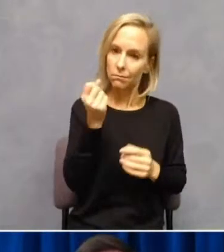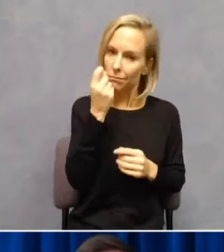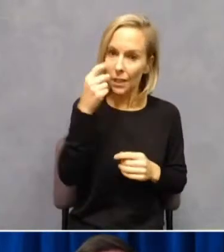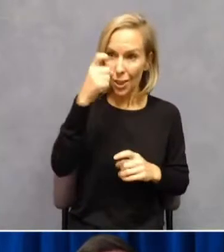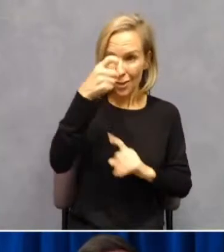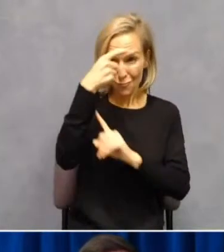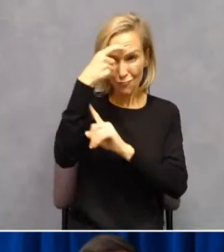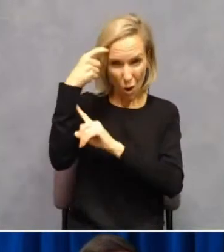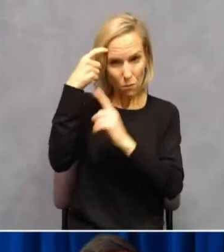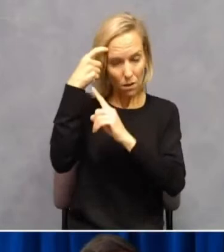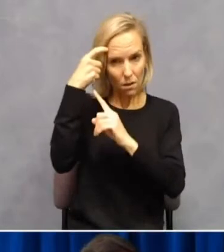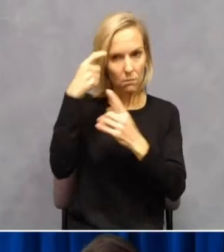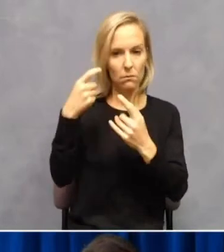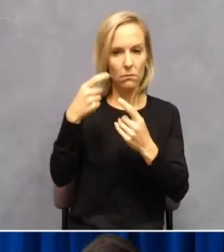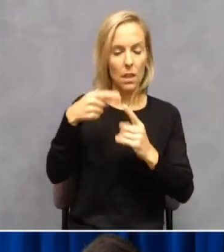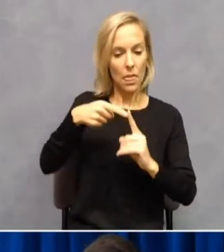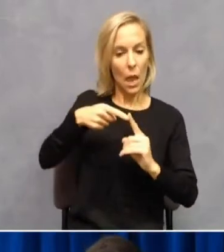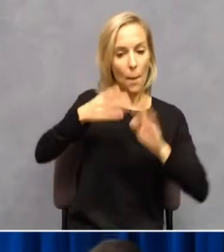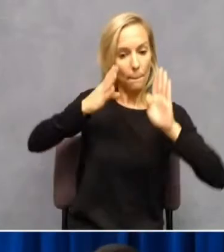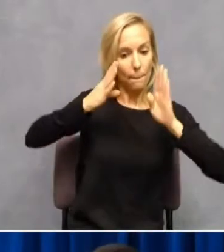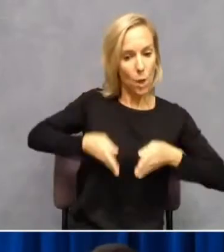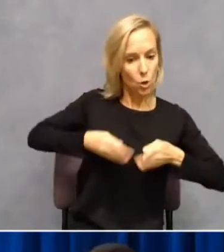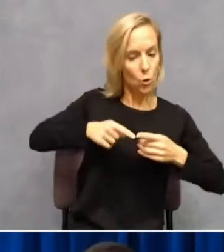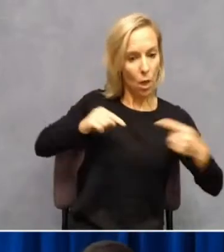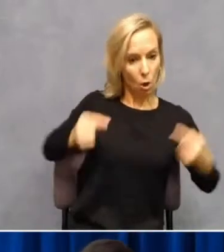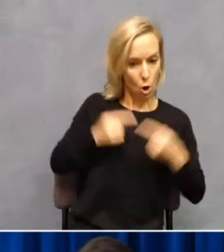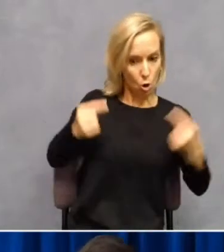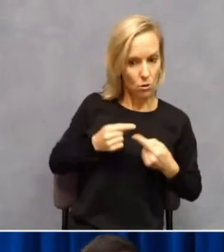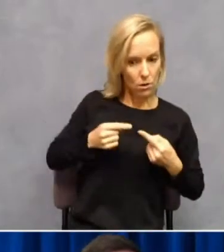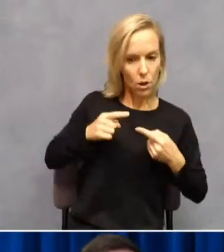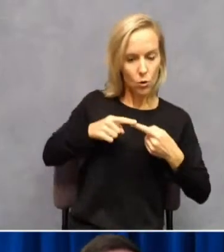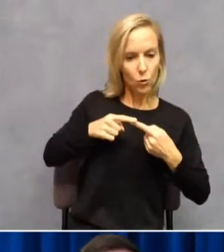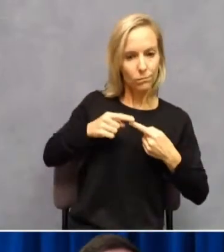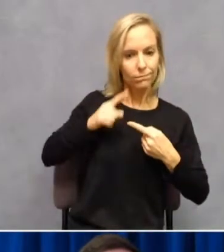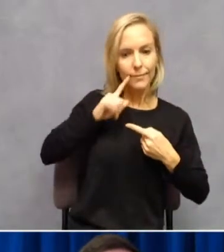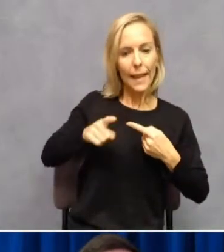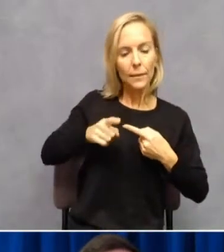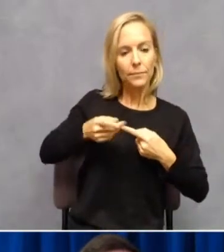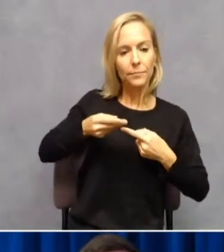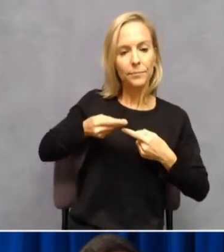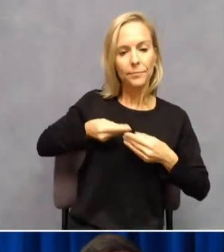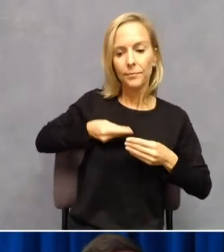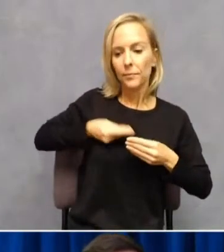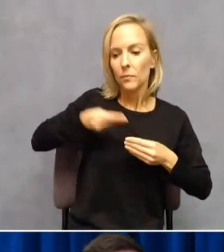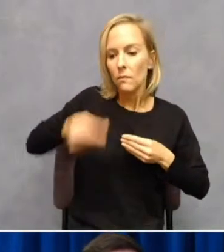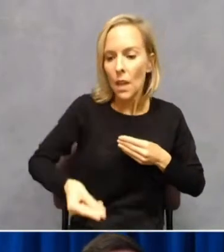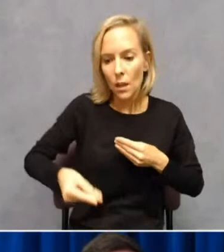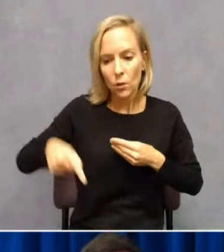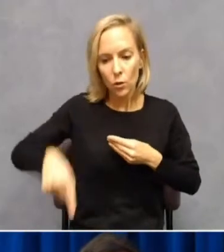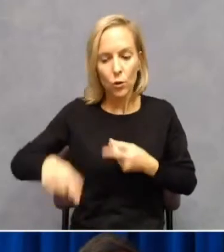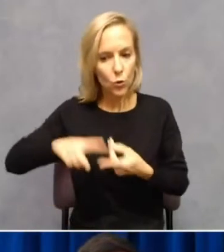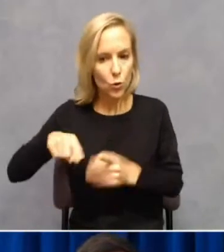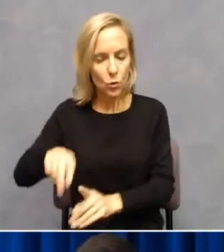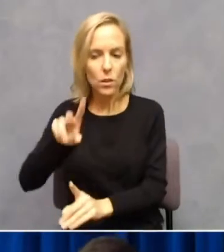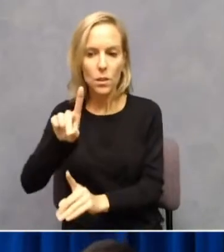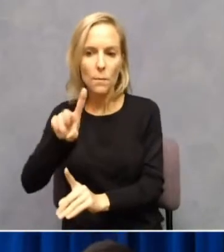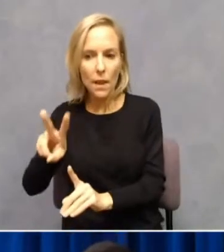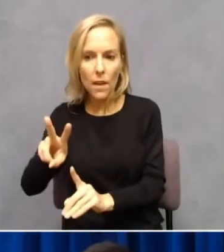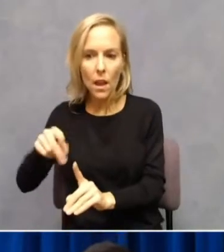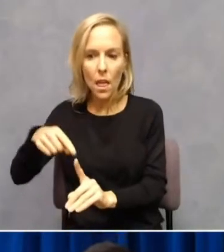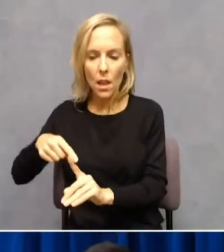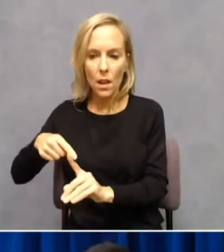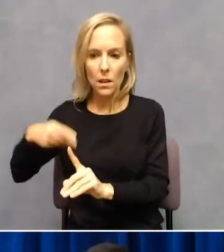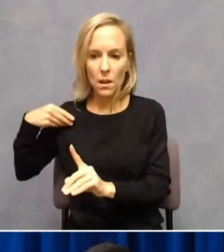maybe that single individual that's hurt, but to children, for instance, who witness domestic violence and can carry that trauma with them their